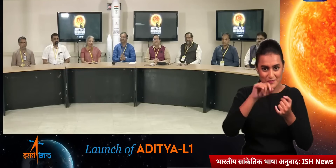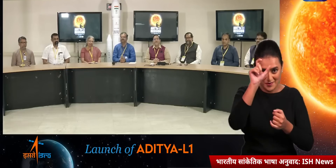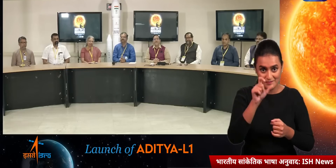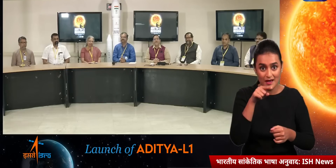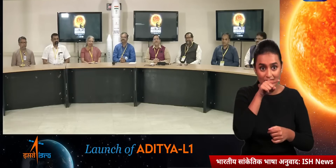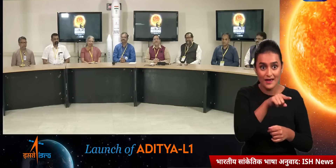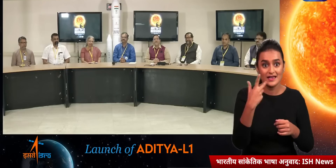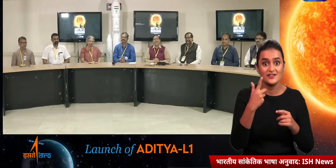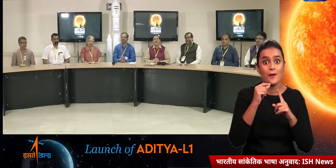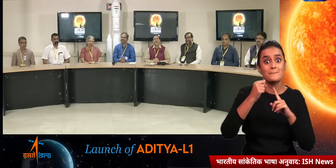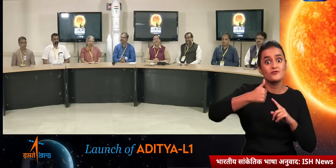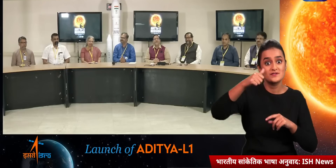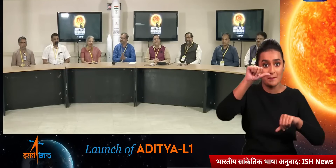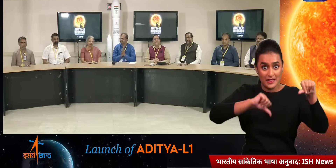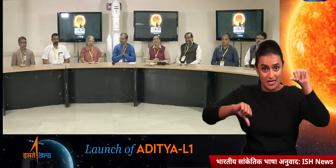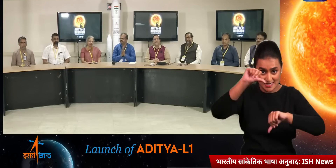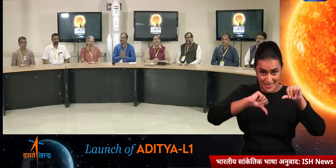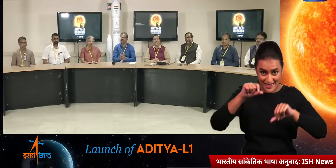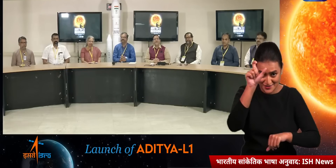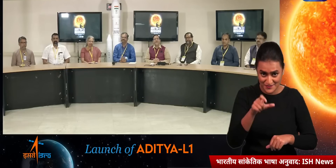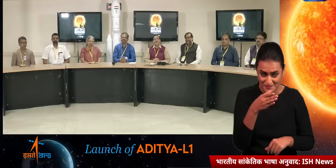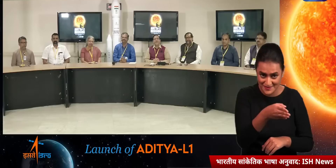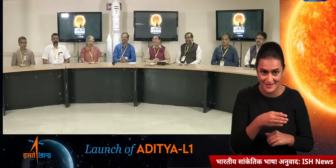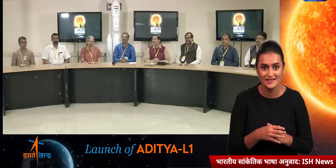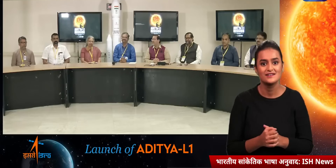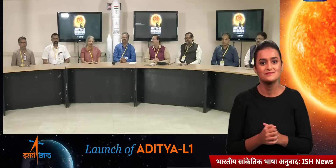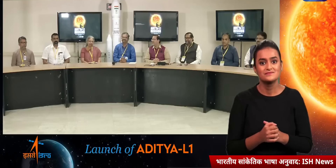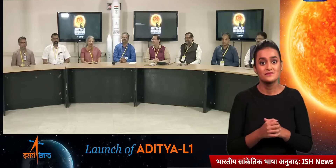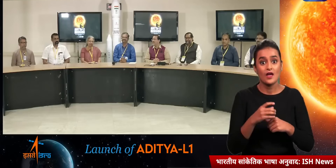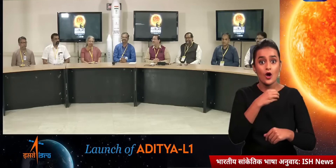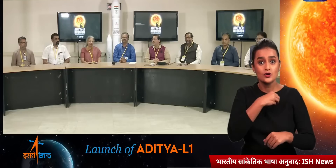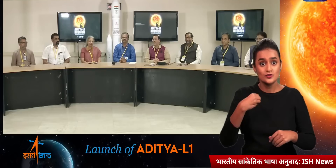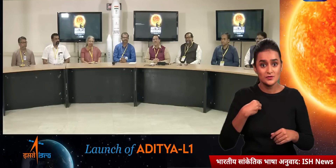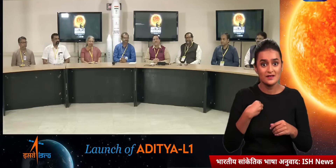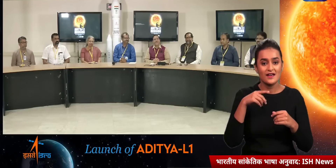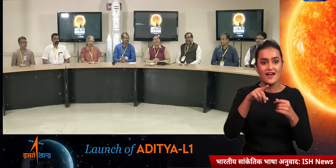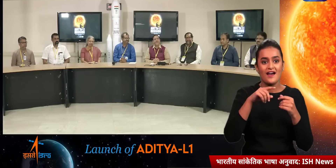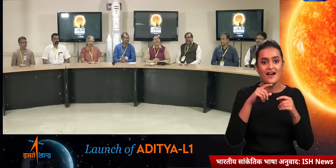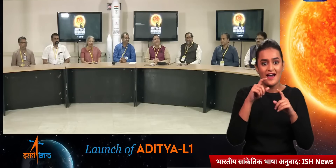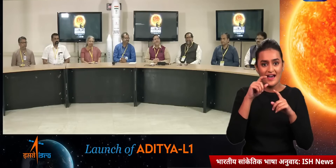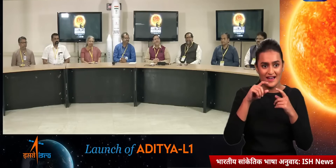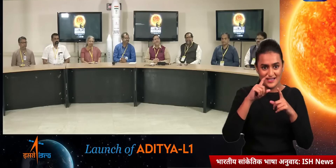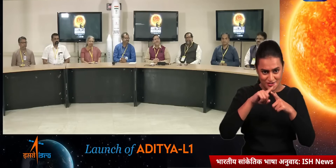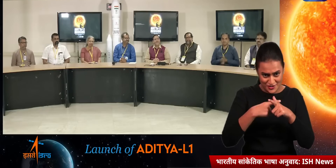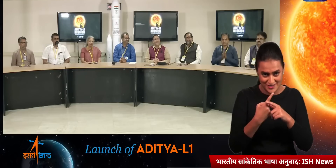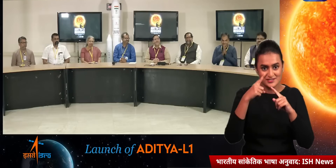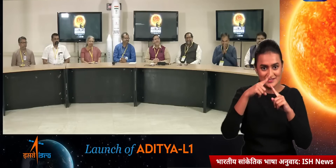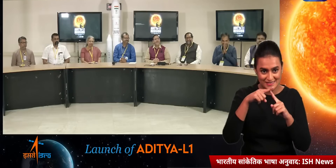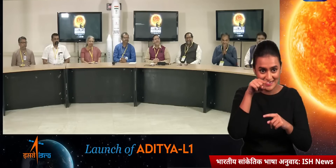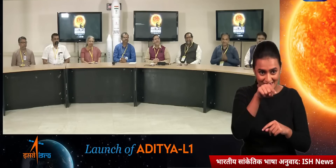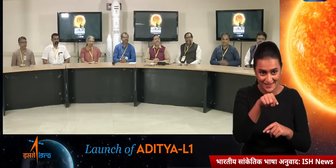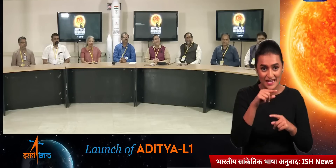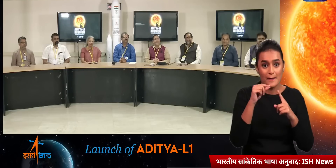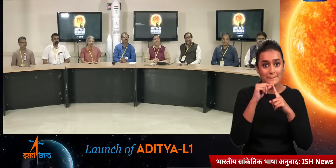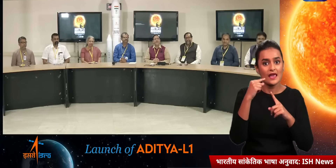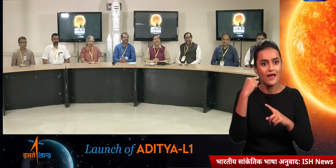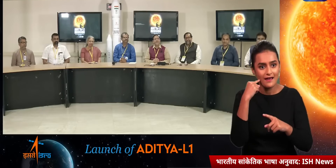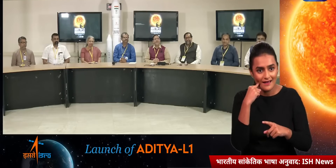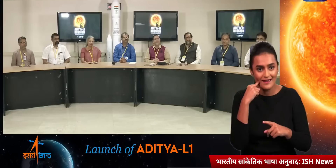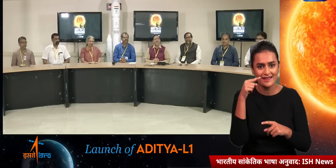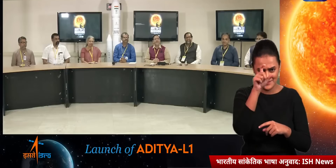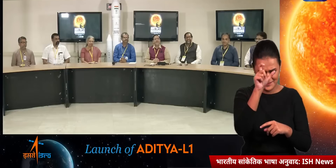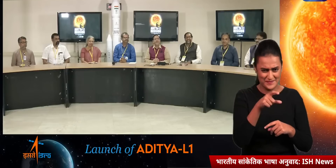Principal Scientist of Aditya L1 mission, Dr. Durgesh Tripati, PI of SUIT,